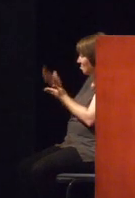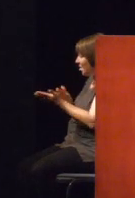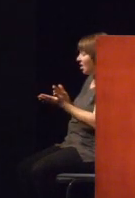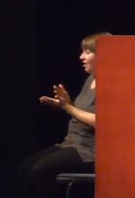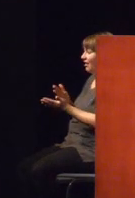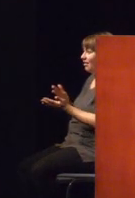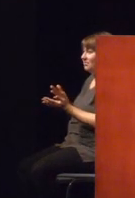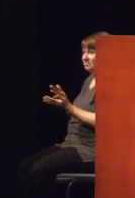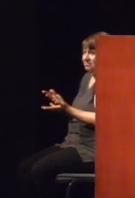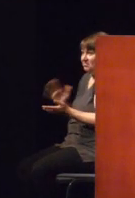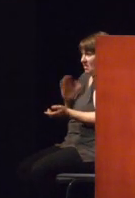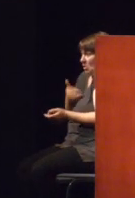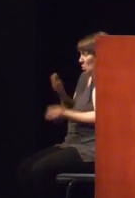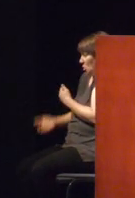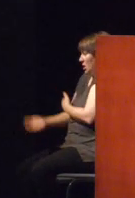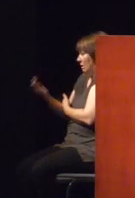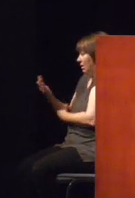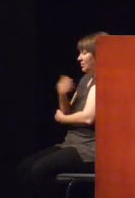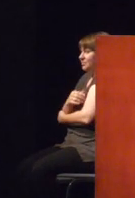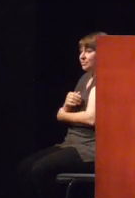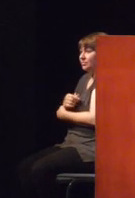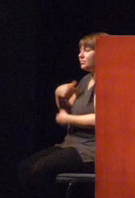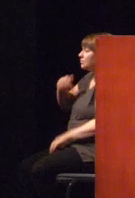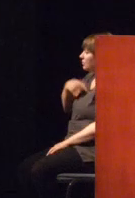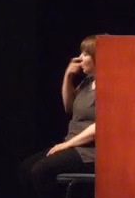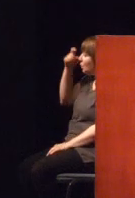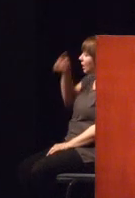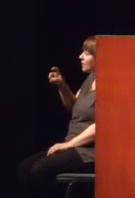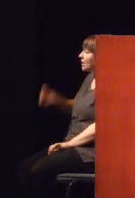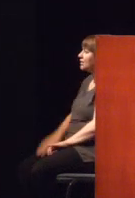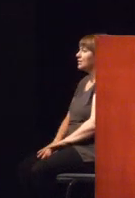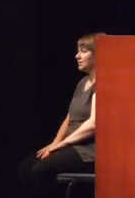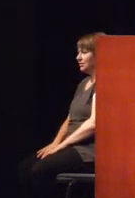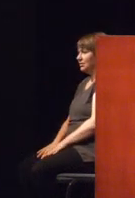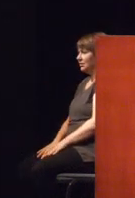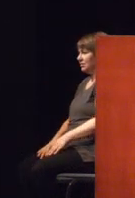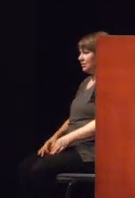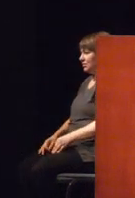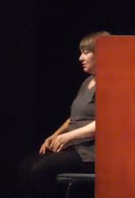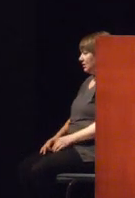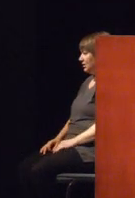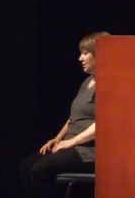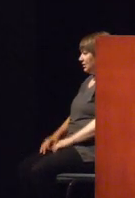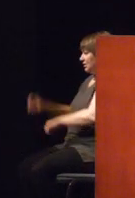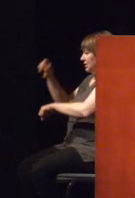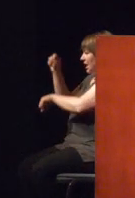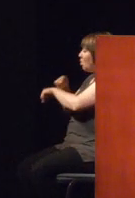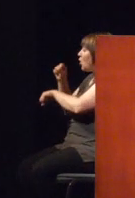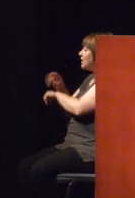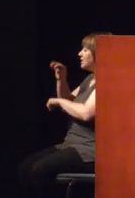our morning as we recognize our employees of the year.